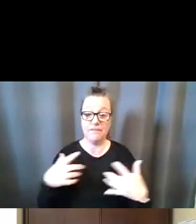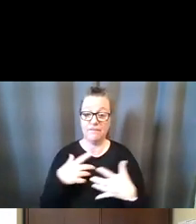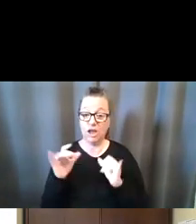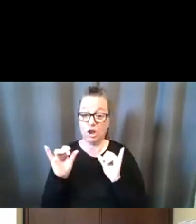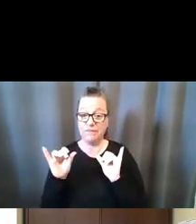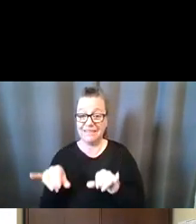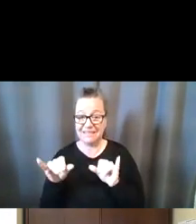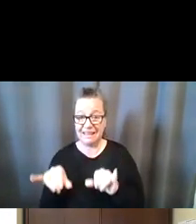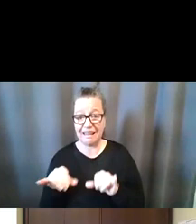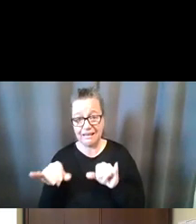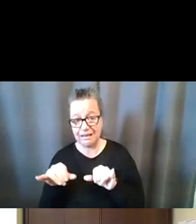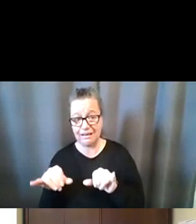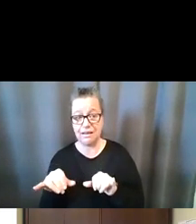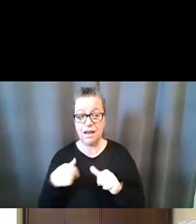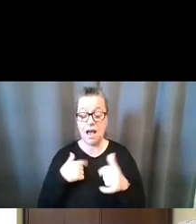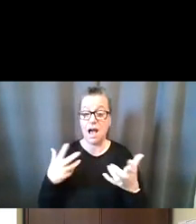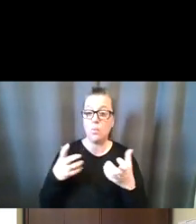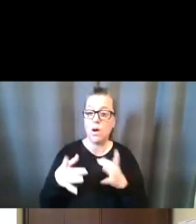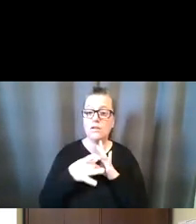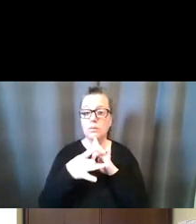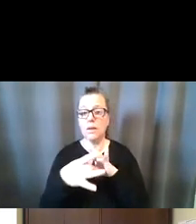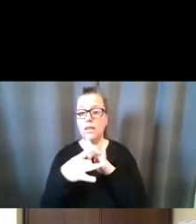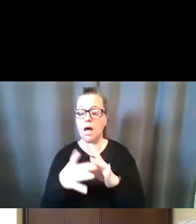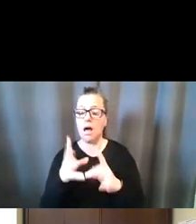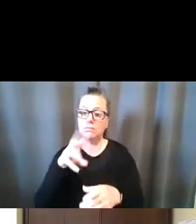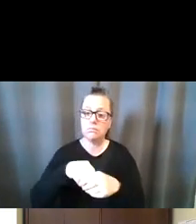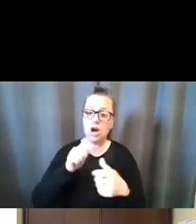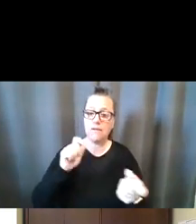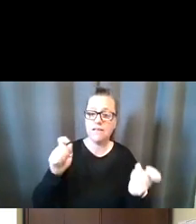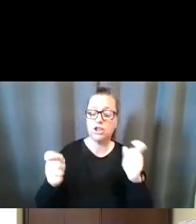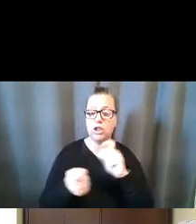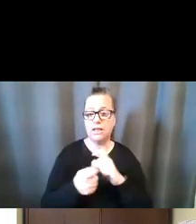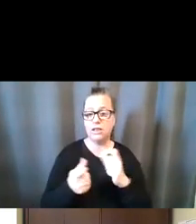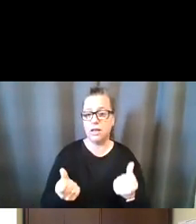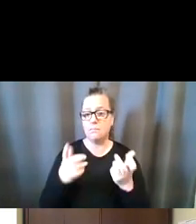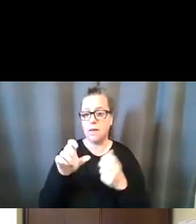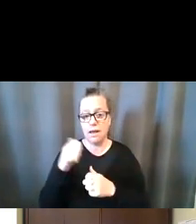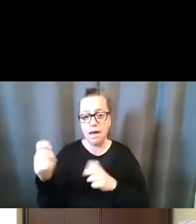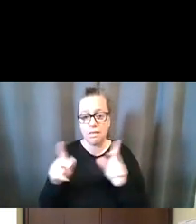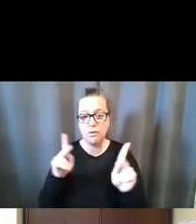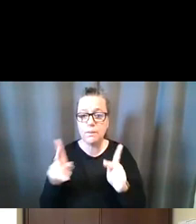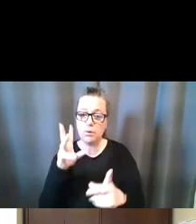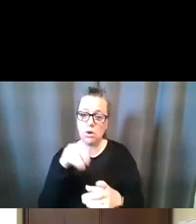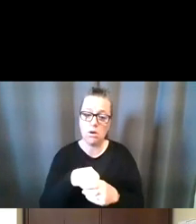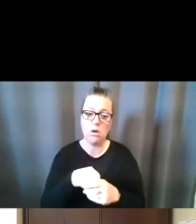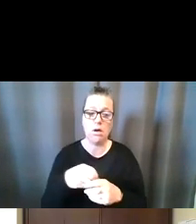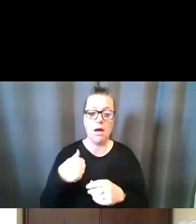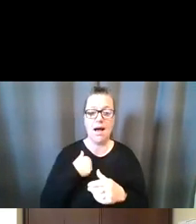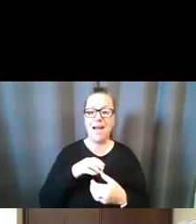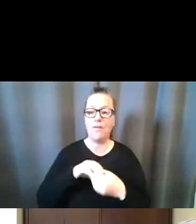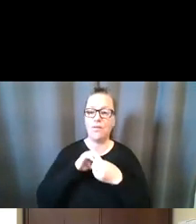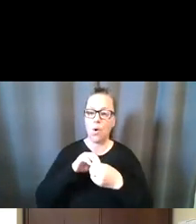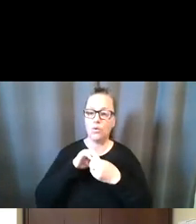we are, that I want to belong and be part of a change that a lot of other people are part of, that I have ownership